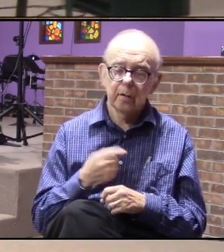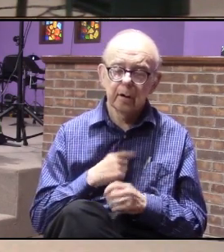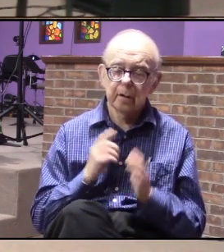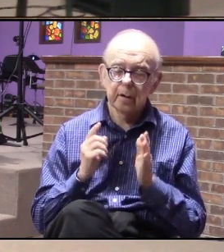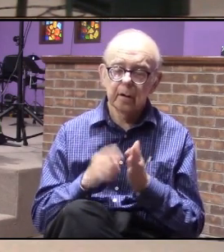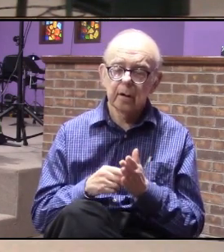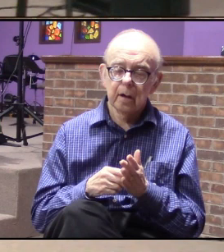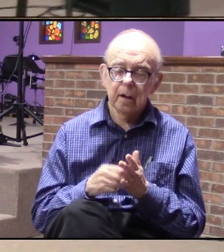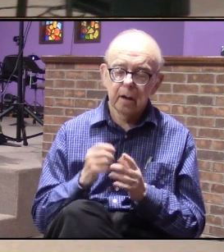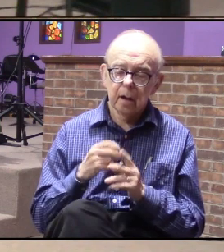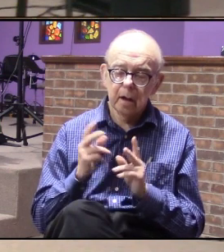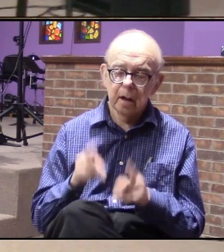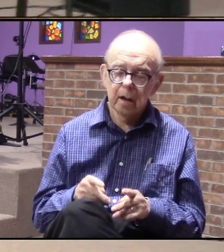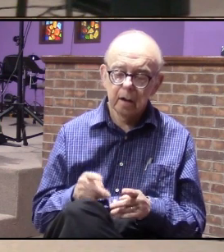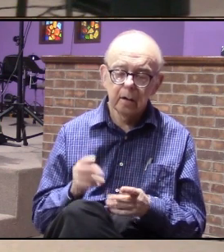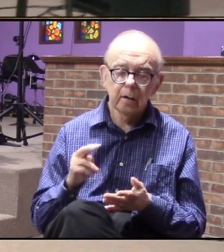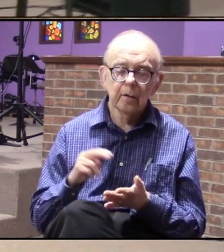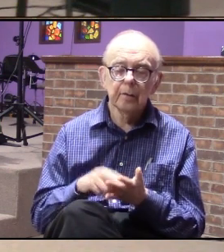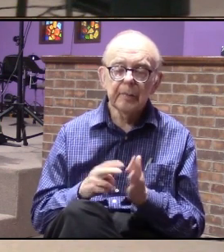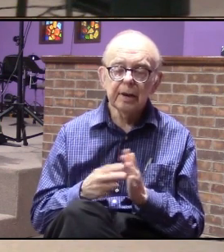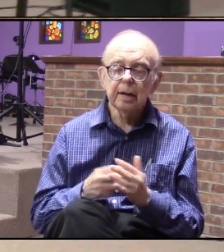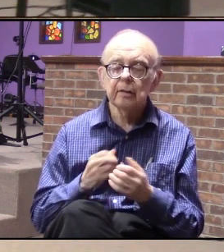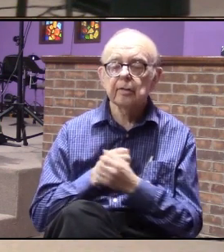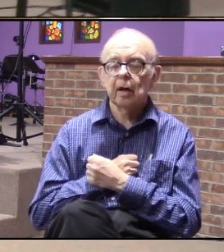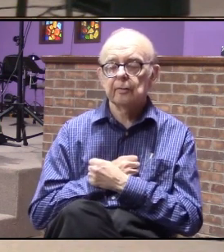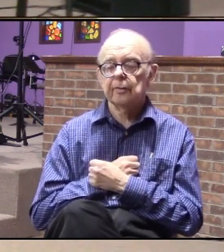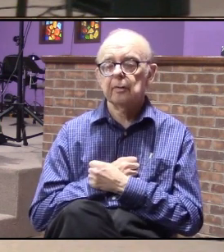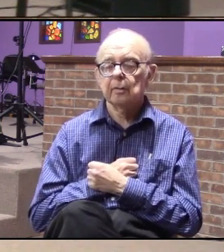show everyone what love is,